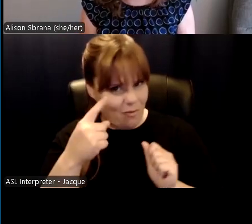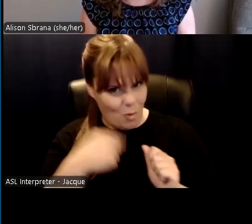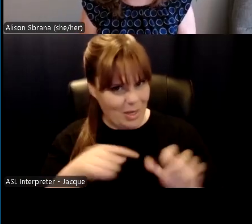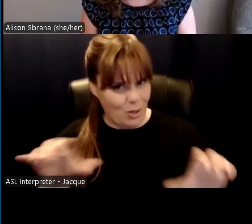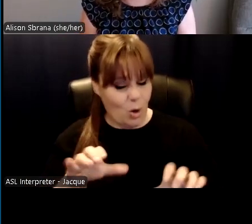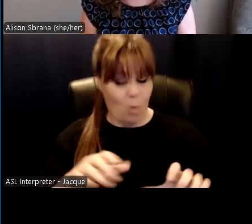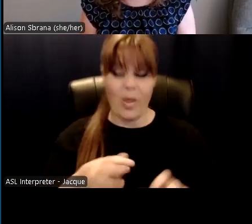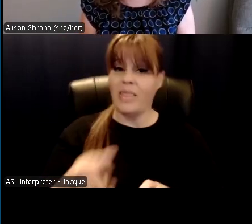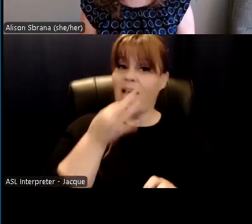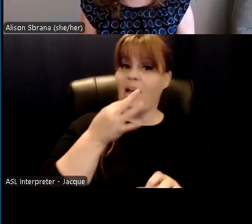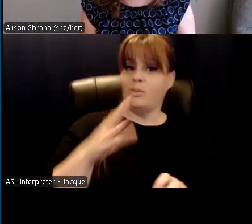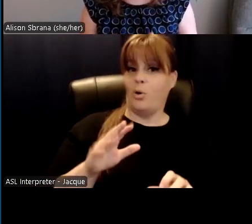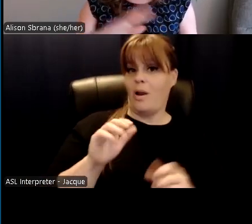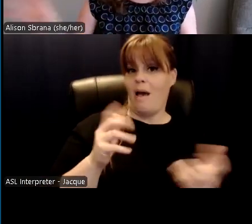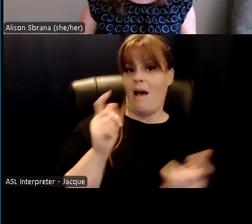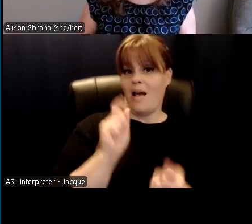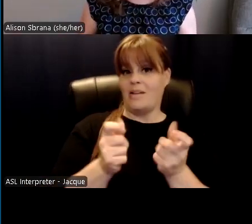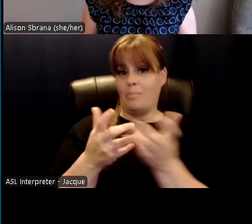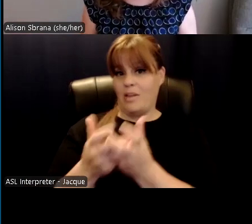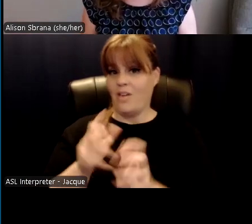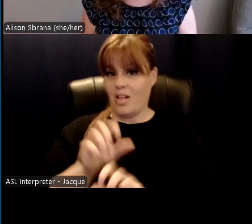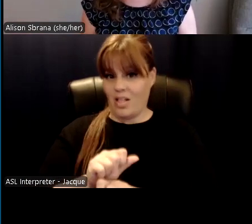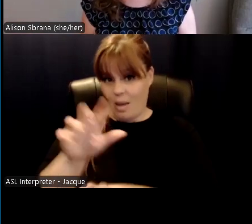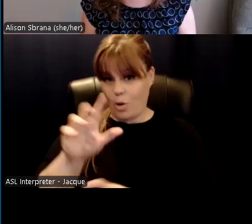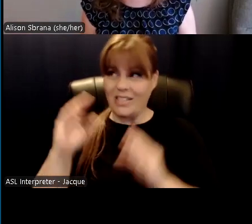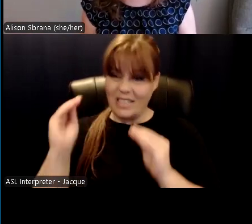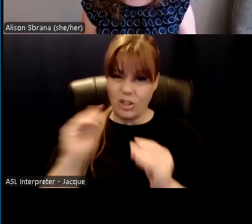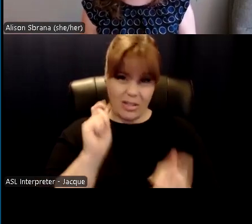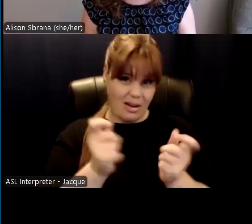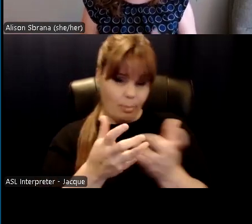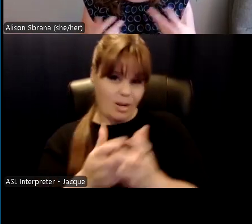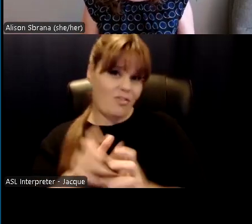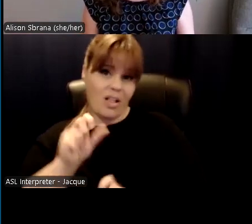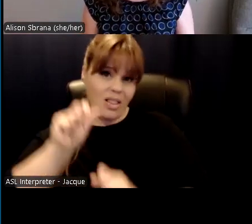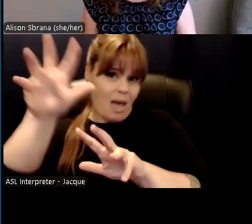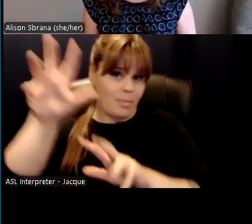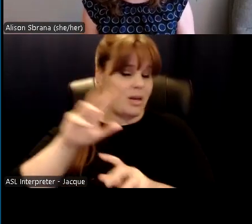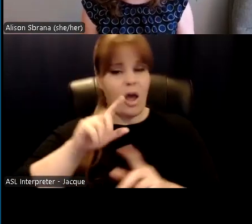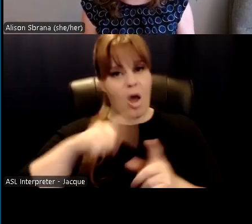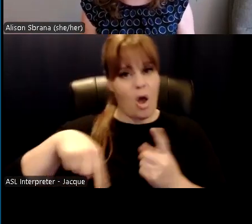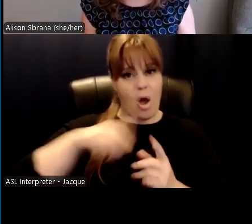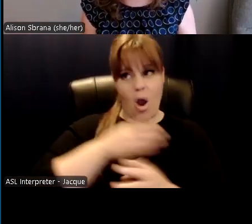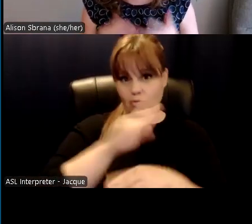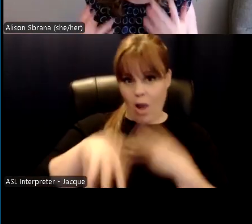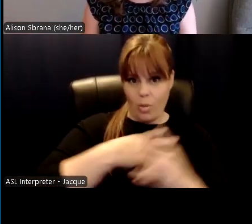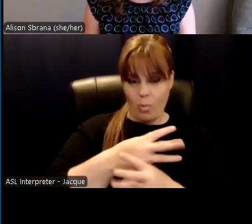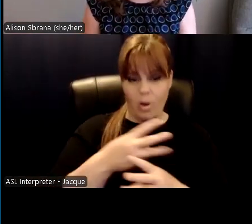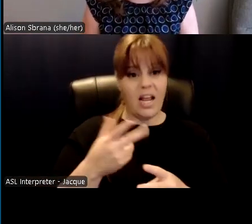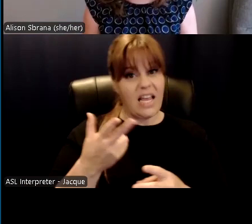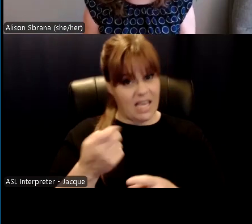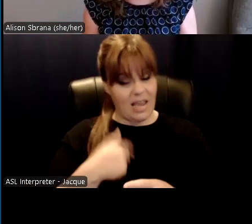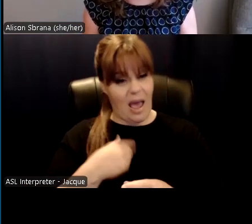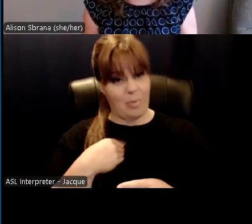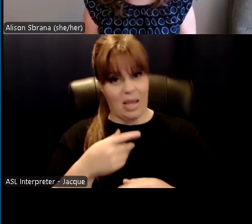climber, who's a disabled climber himself, teaches adaptive climbing across the country and the world. He got me belaying again. I